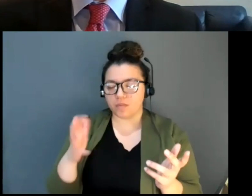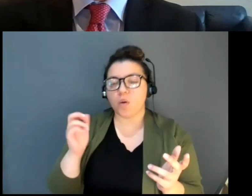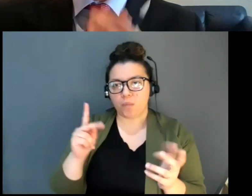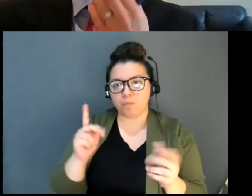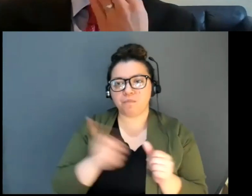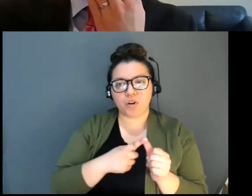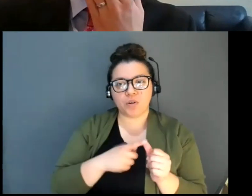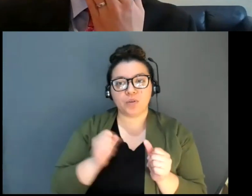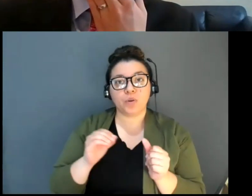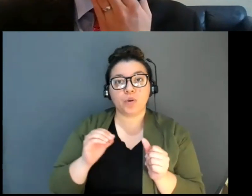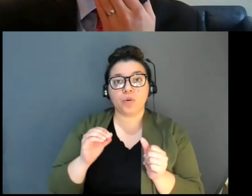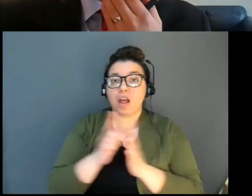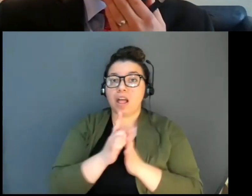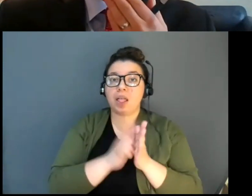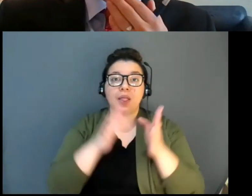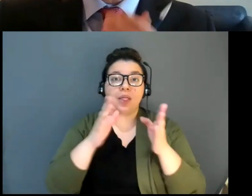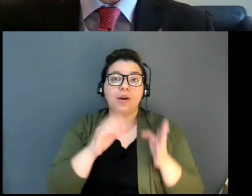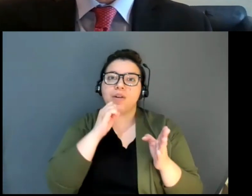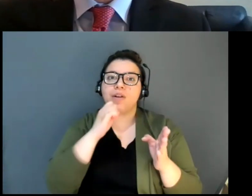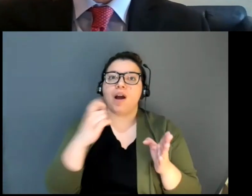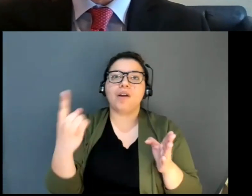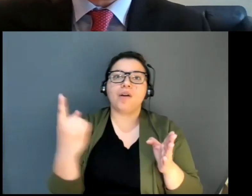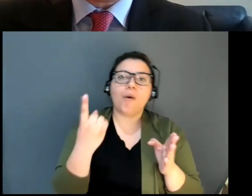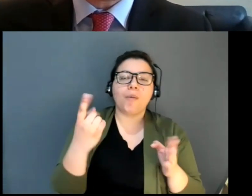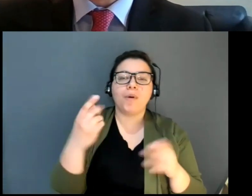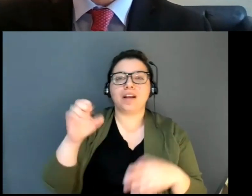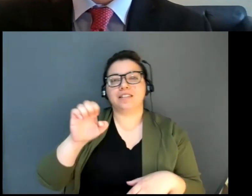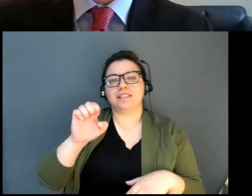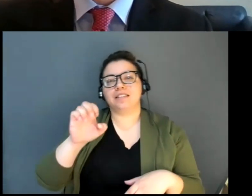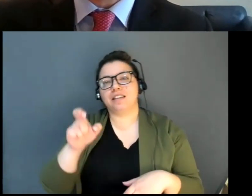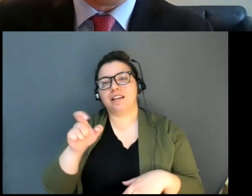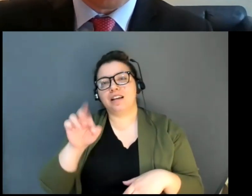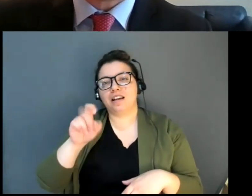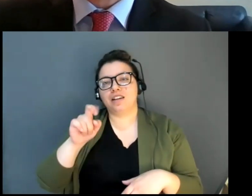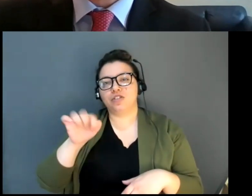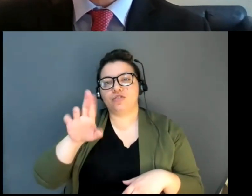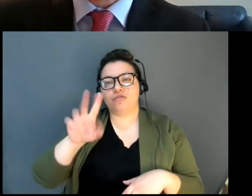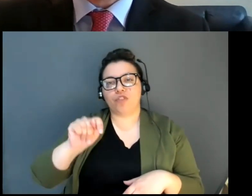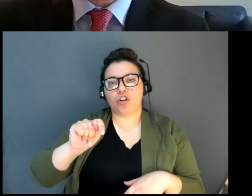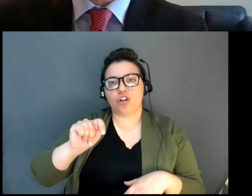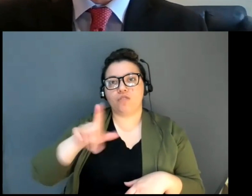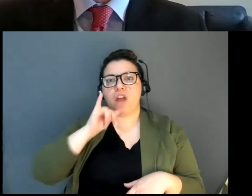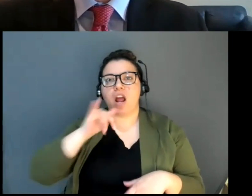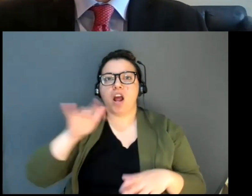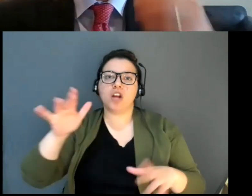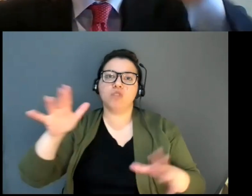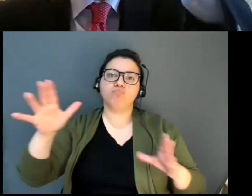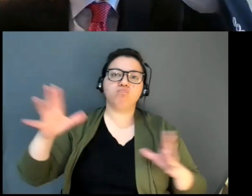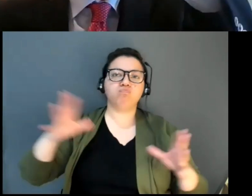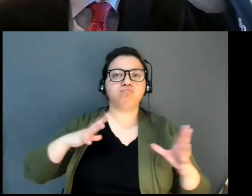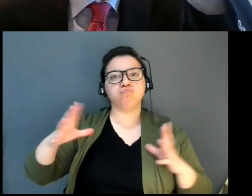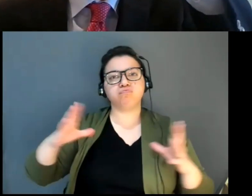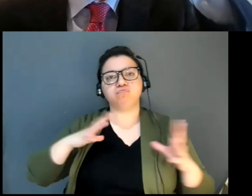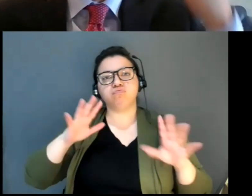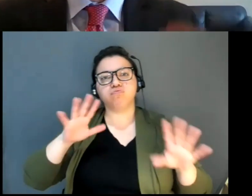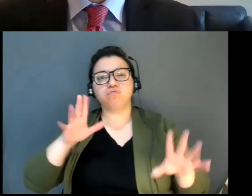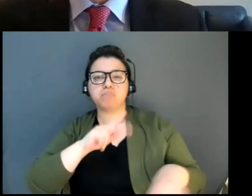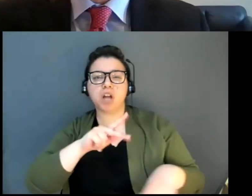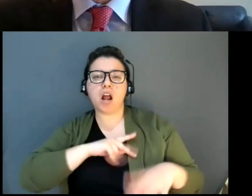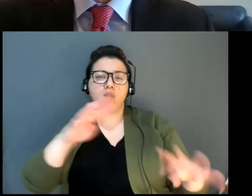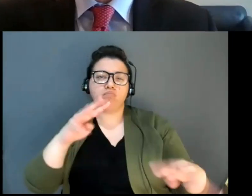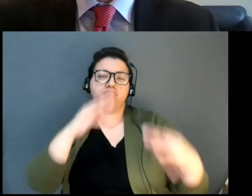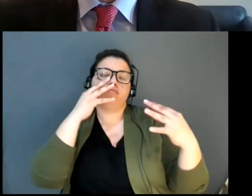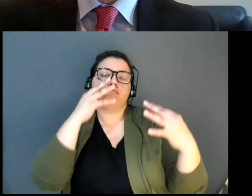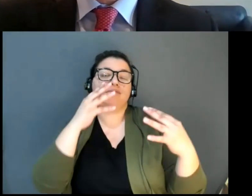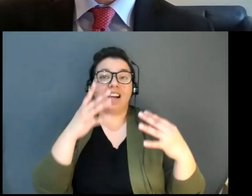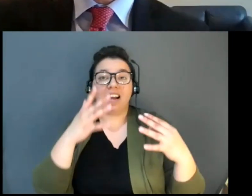lawyers don't always have to be extroverts. They don't have to go out and be bombastic. In fact, those are some of the biggest turnoffs in the practice of